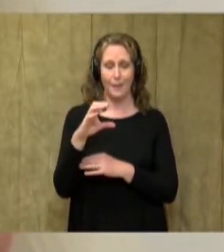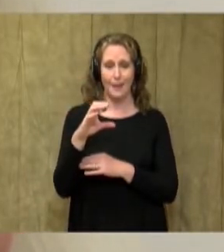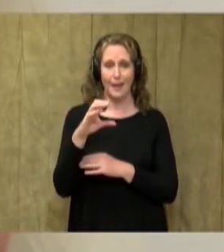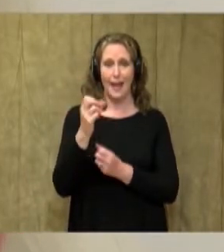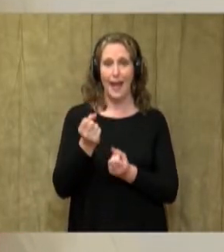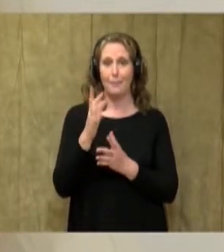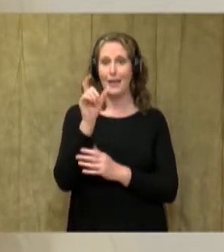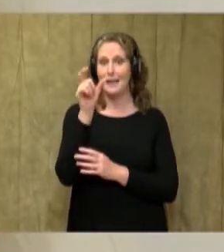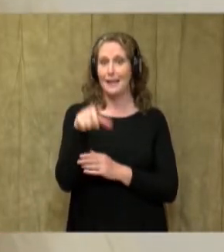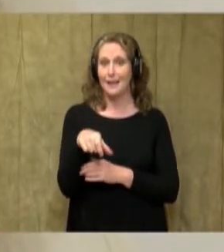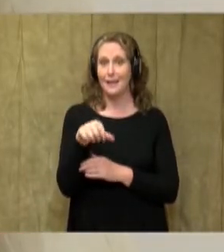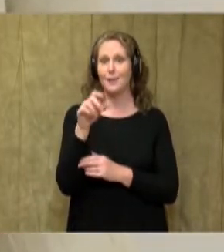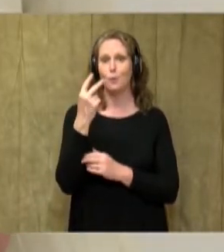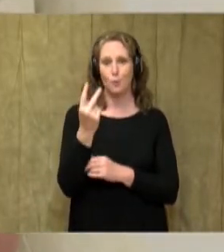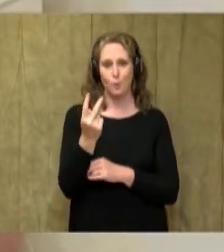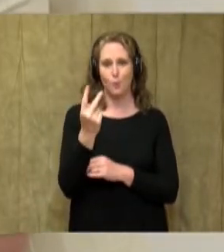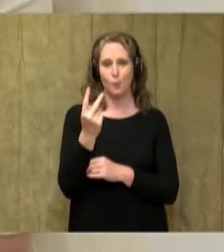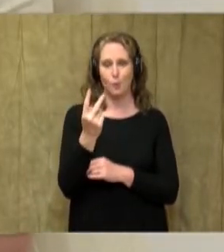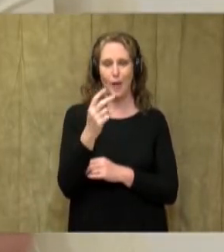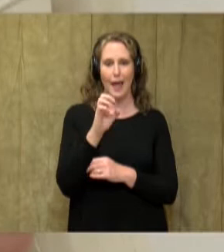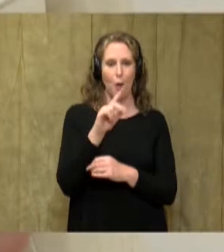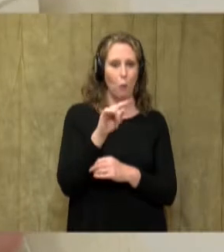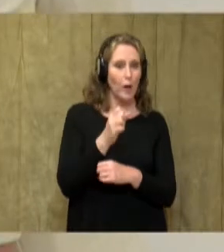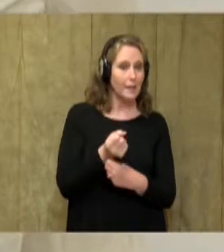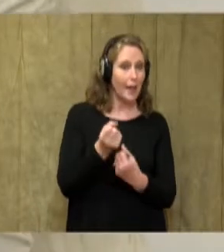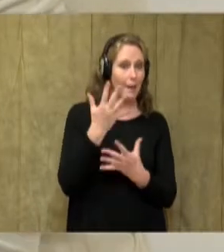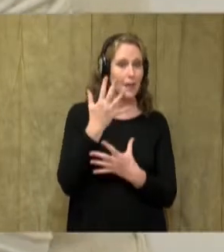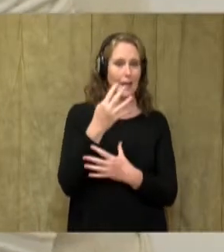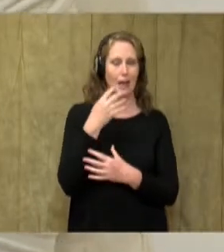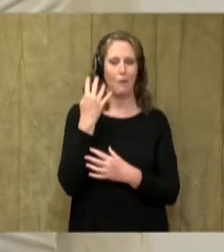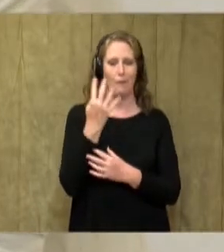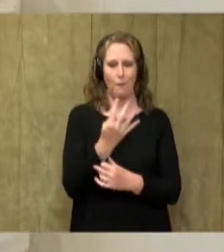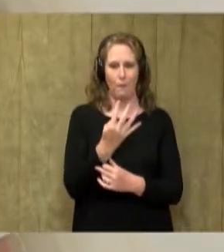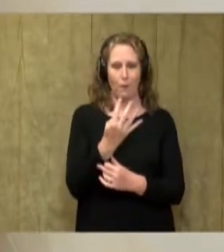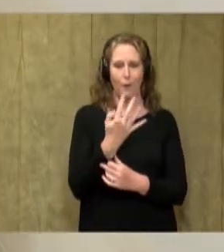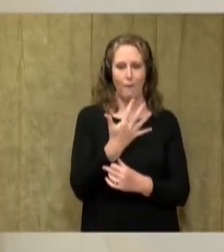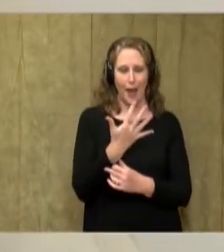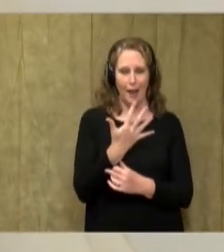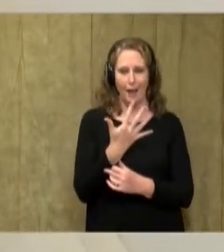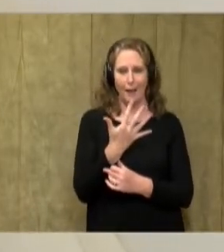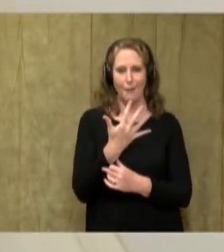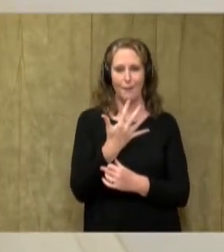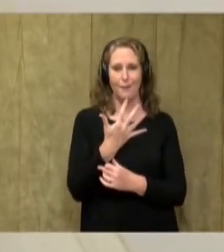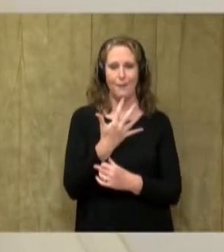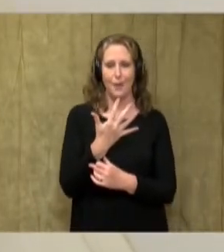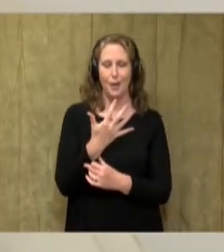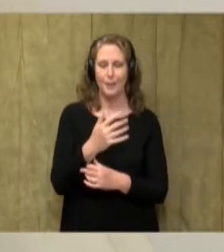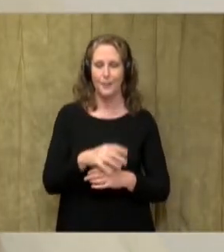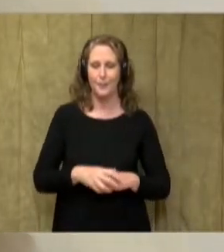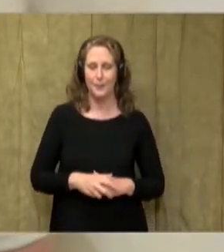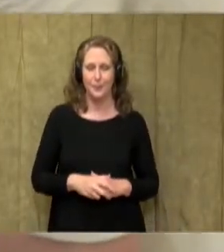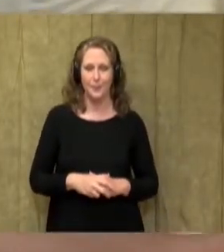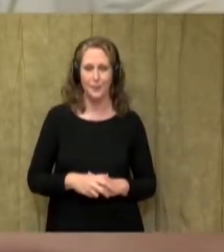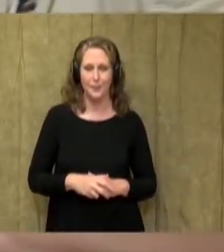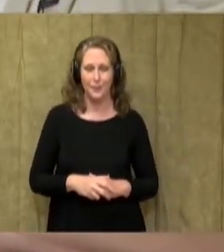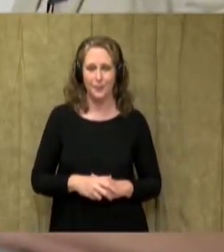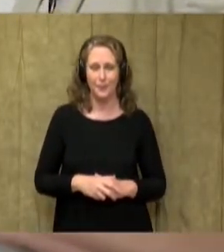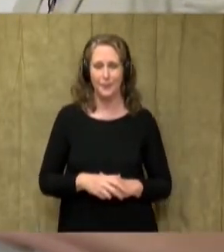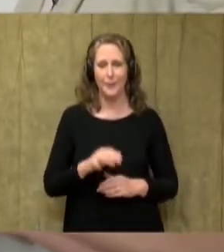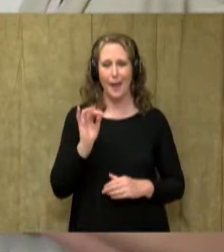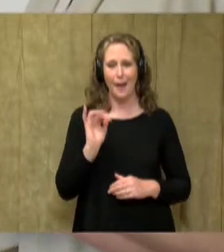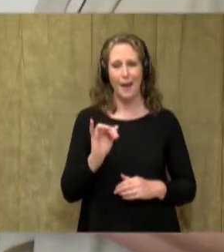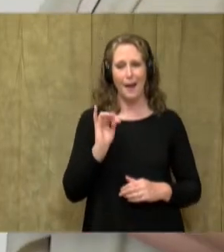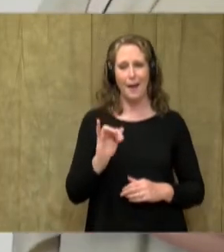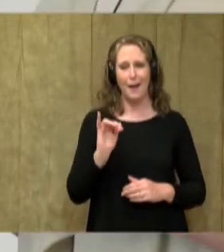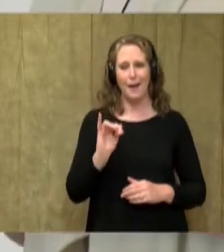2 tens, and 1, 2, 3, 4, 5 ones. All